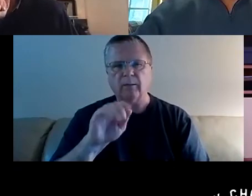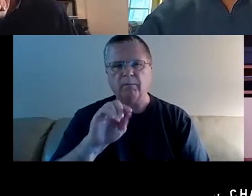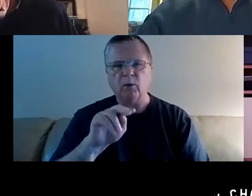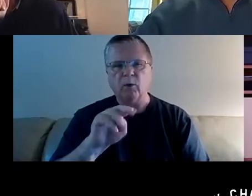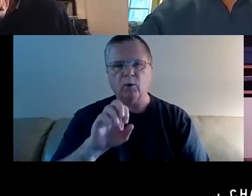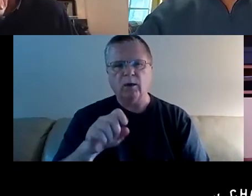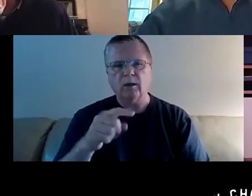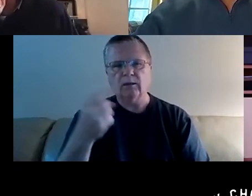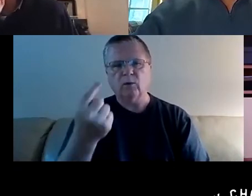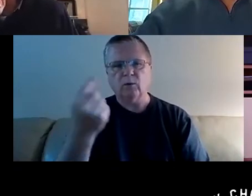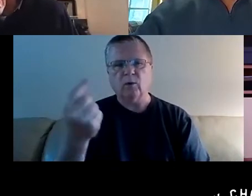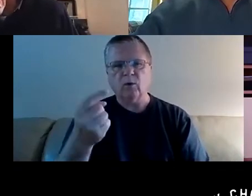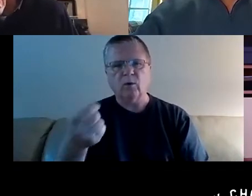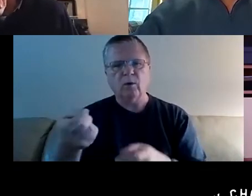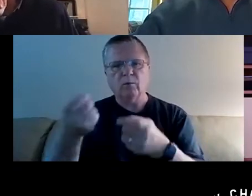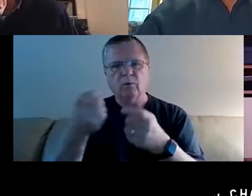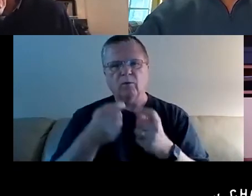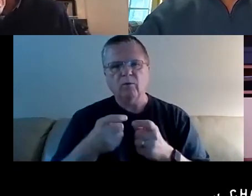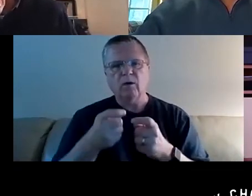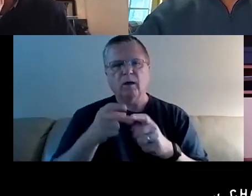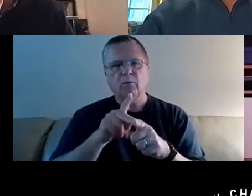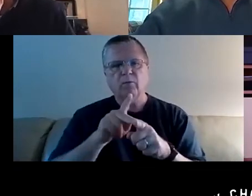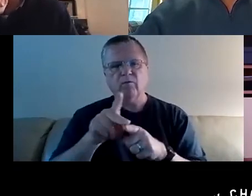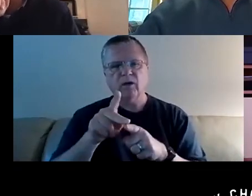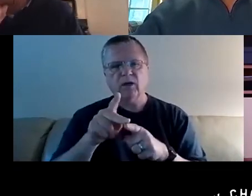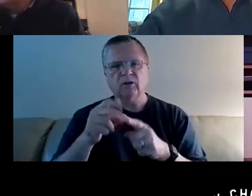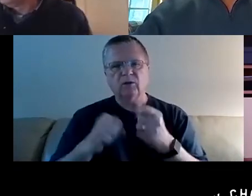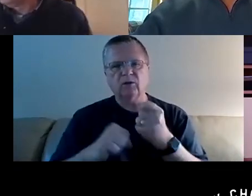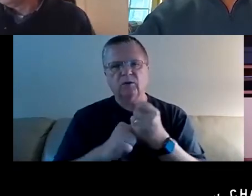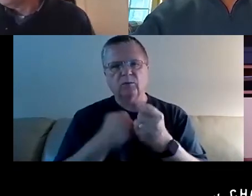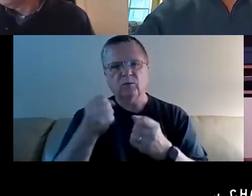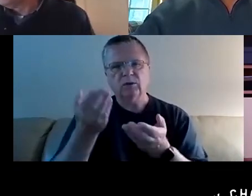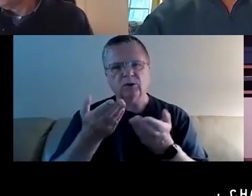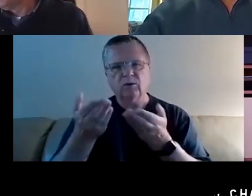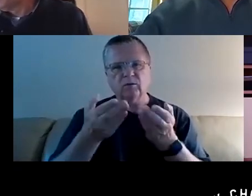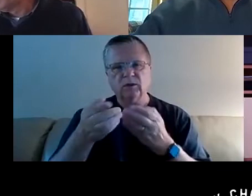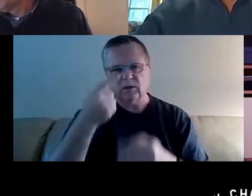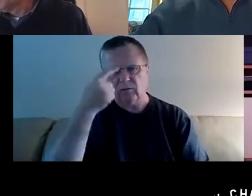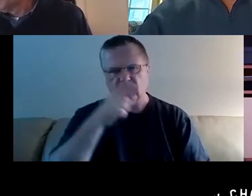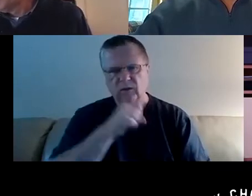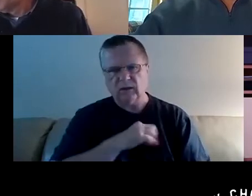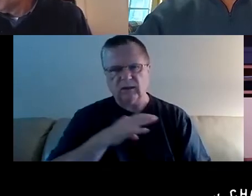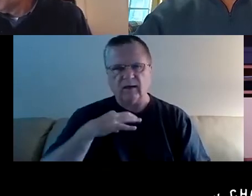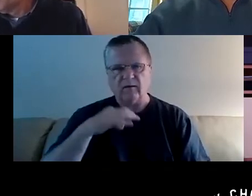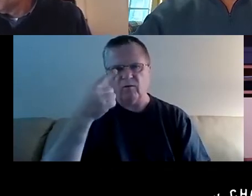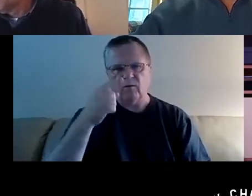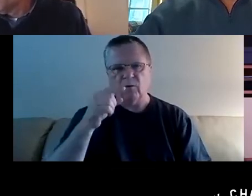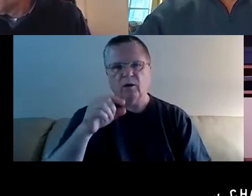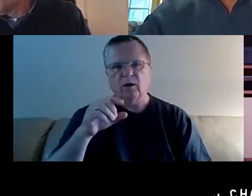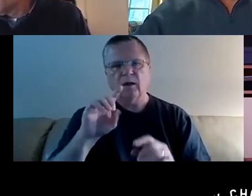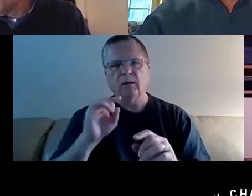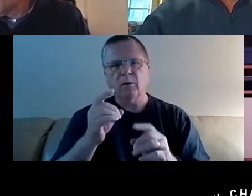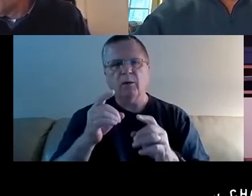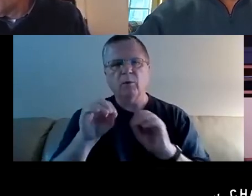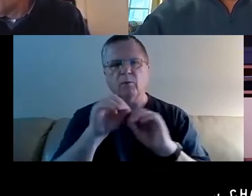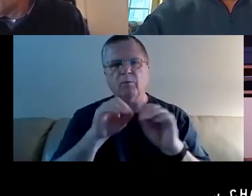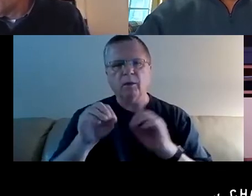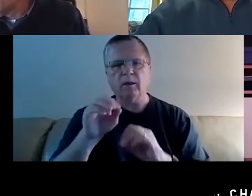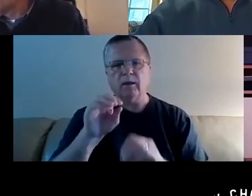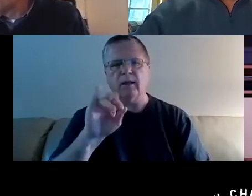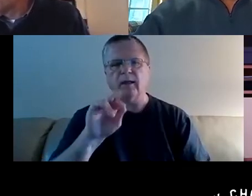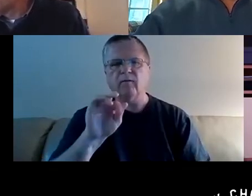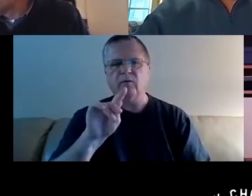provide professional support services to staff of the Department of Mobility and Infrastructure at a new cost, not to